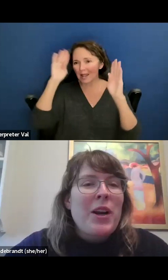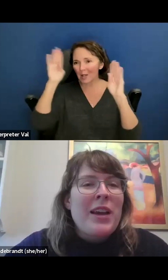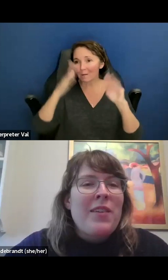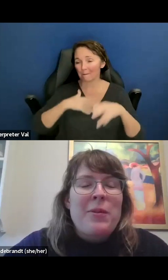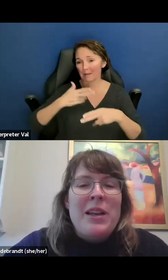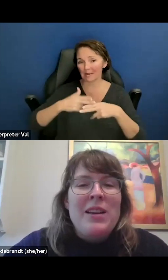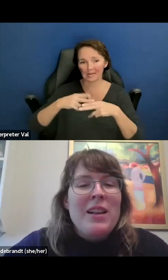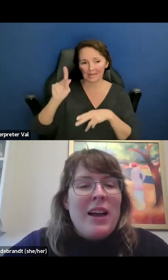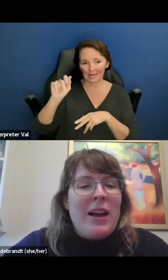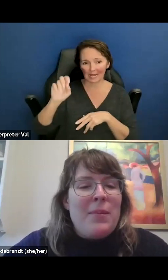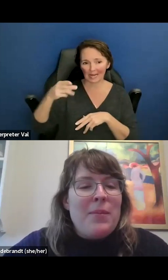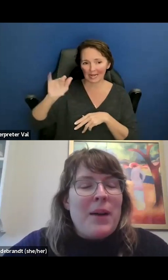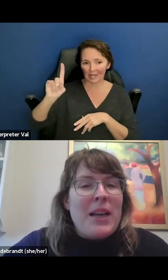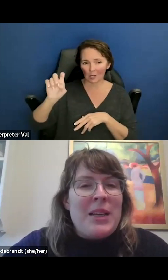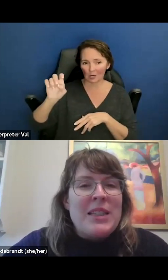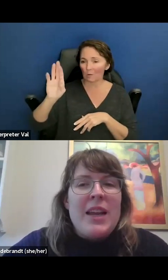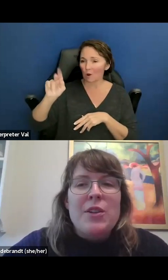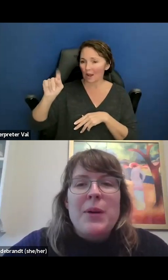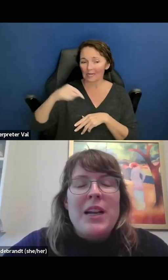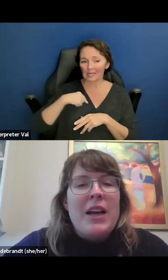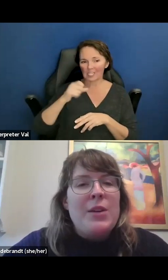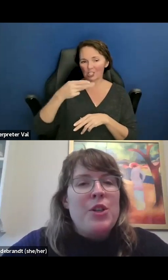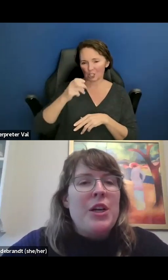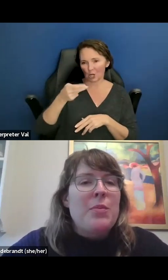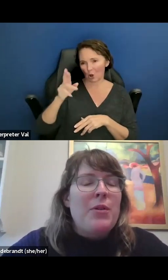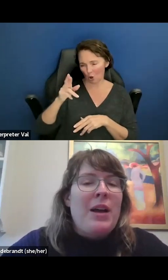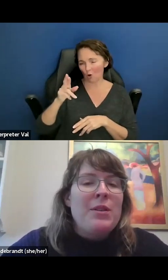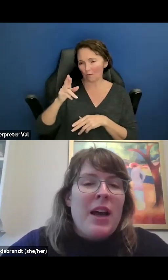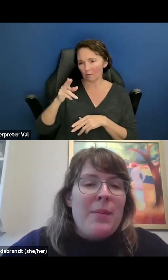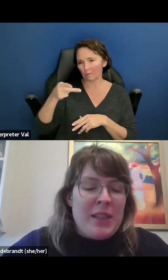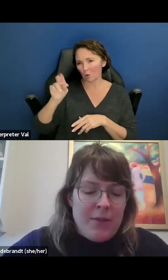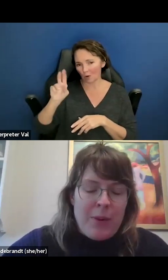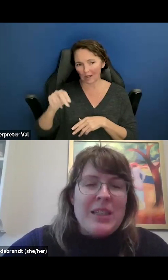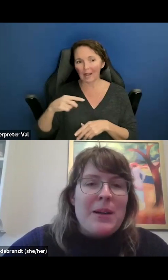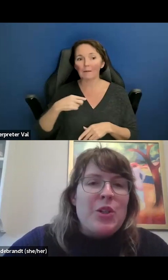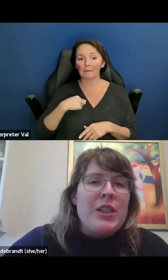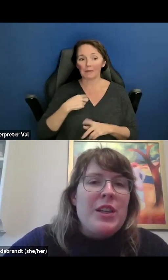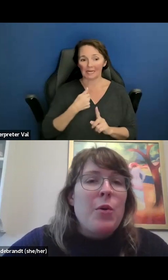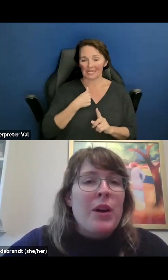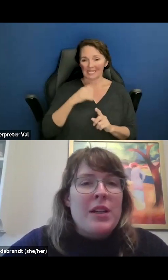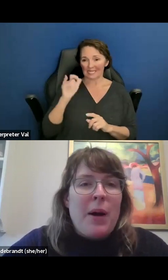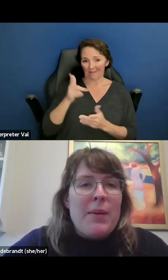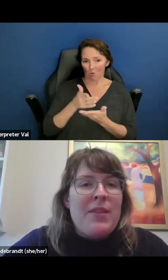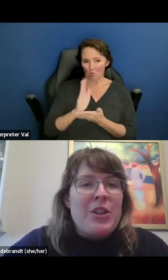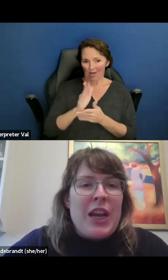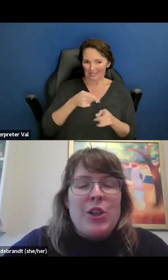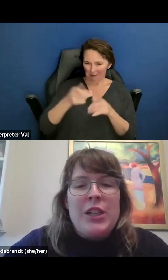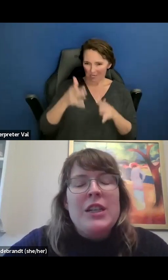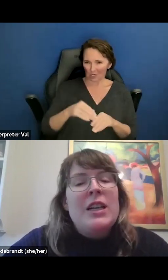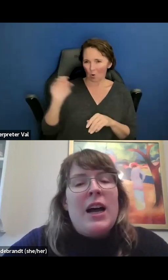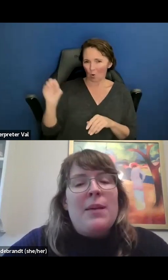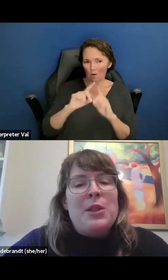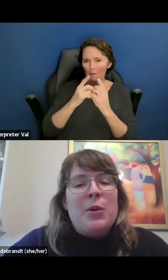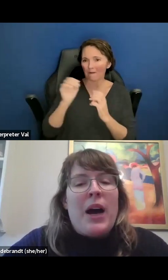Sure. Good morning, everyone. My name is Kate Hildebrandt. I use she, her pronouns. I'm a civil rights specialist at the Oregon Department of